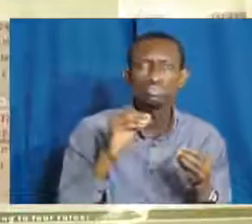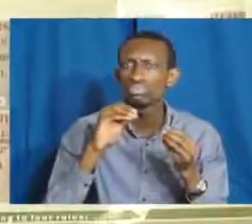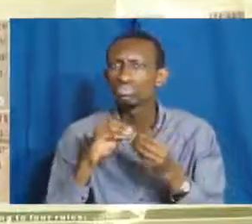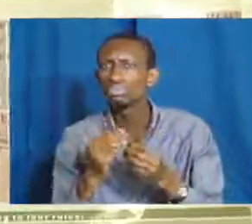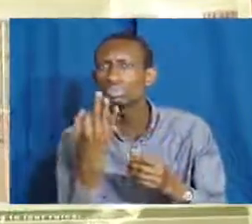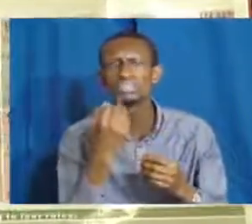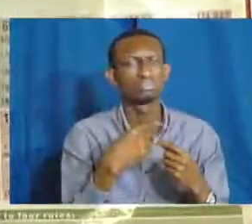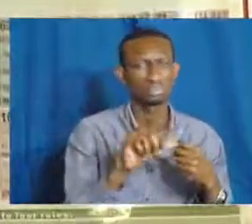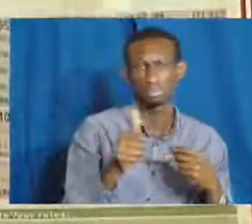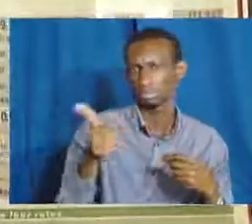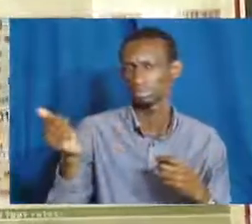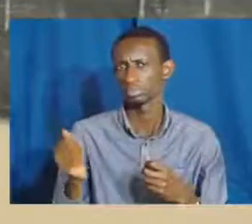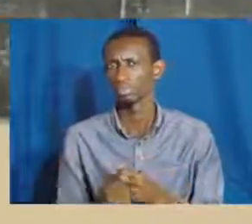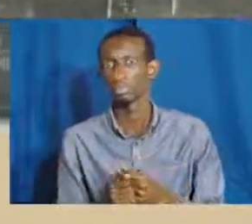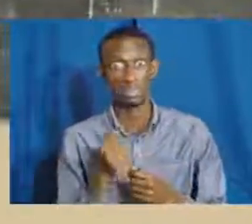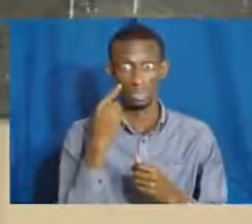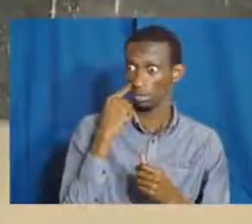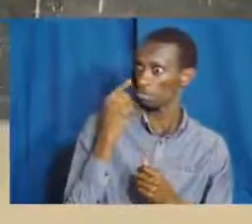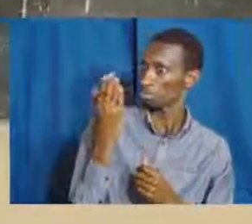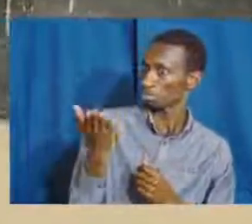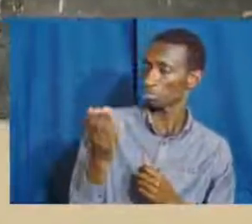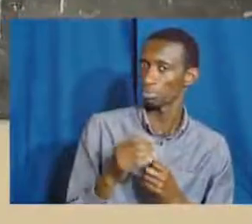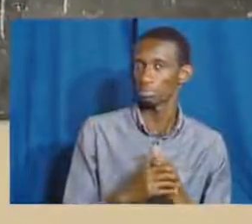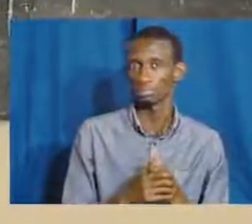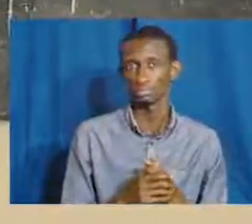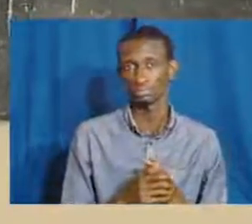so on. By looking at the